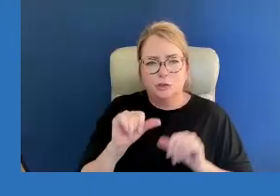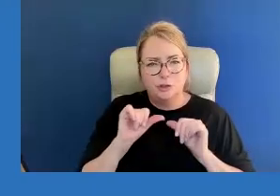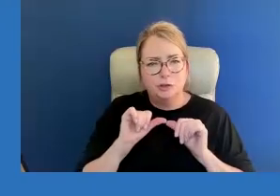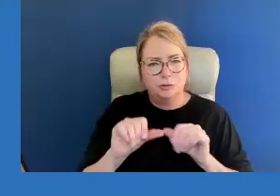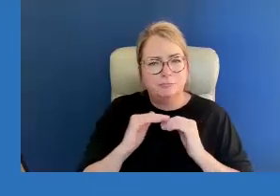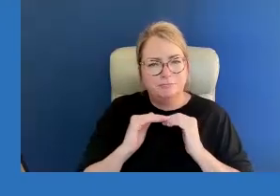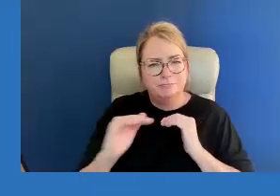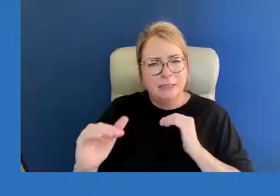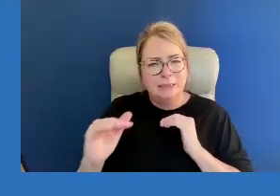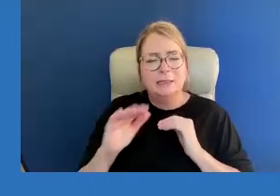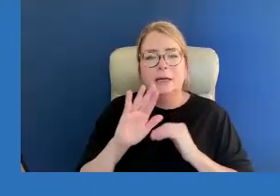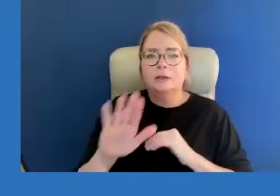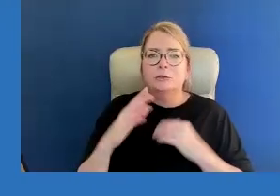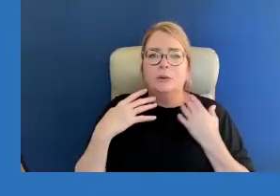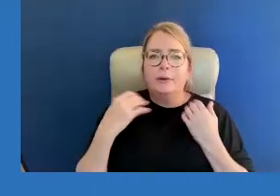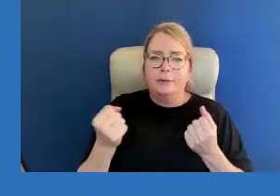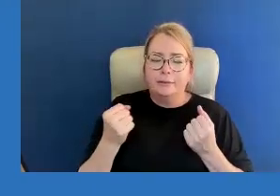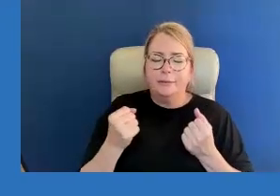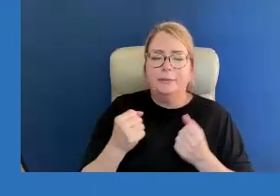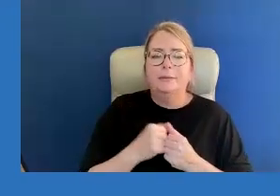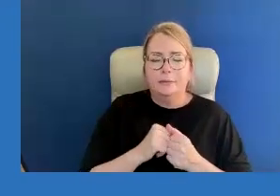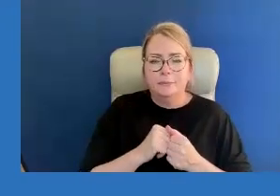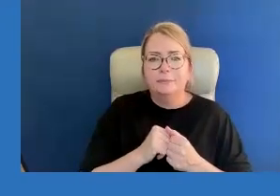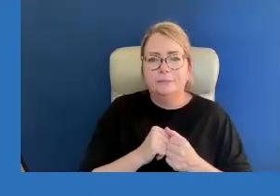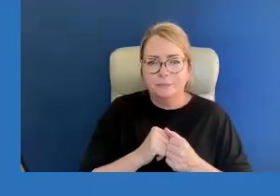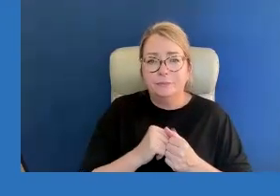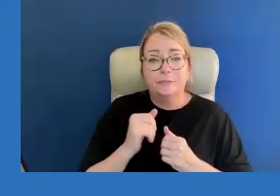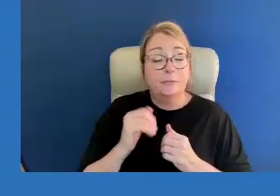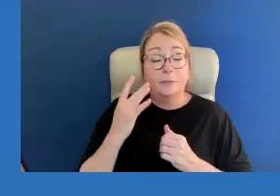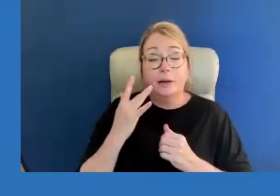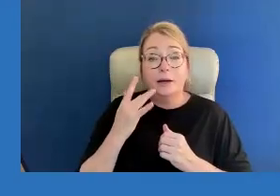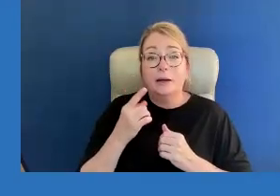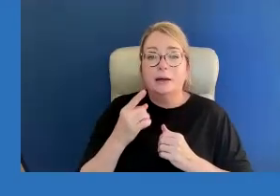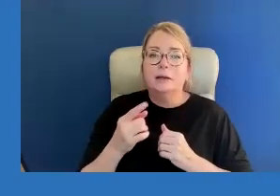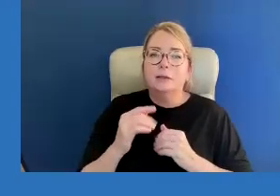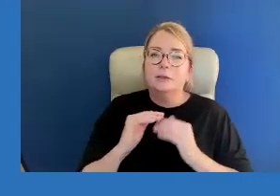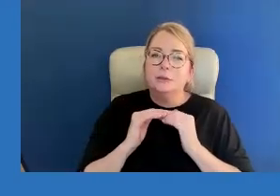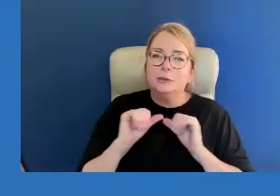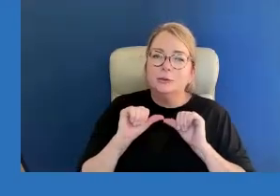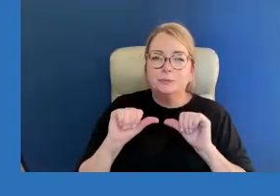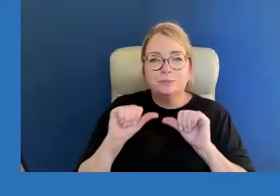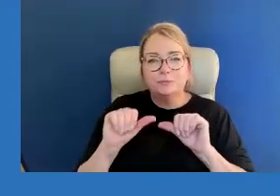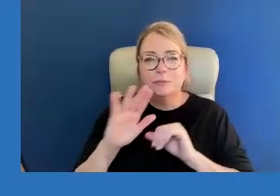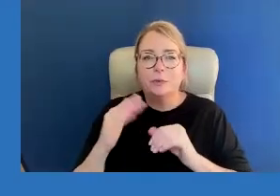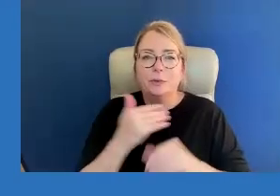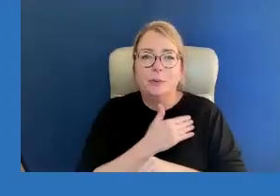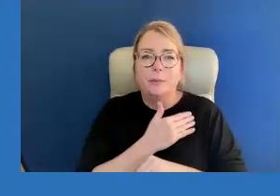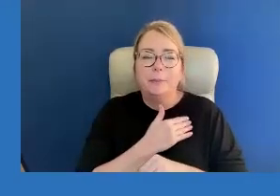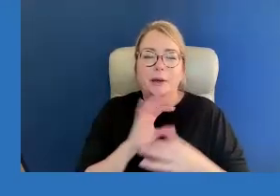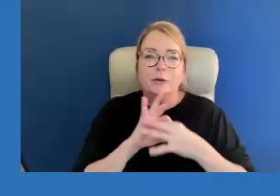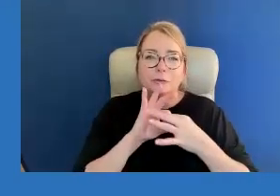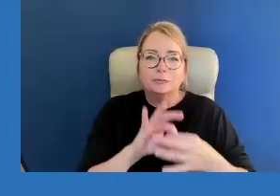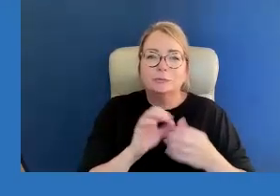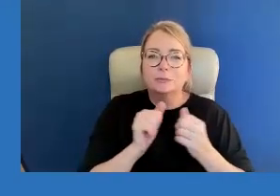your own health and well-being. Because again, in doing so, you're maintaining your power to connect meaningfully with your students, your coworkers,